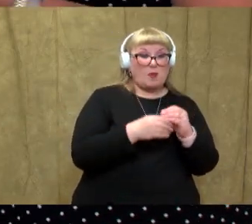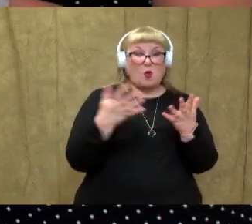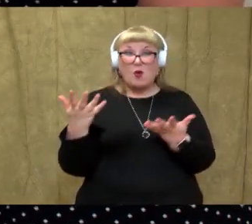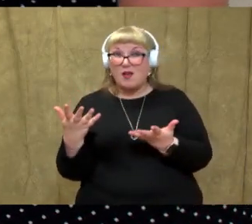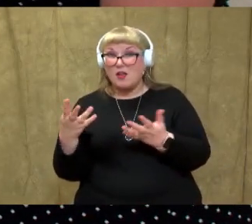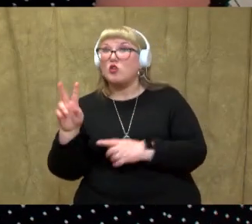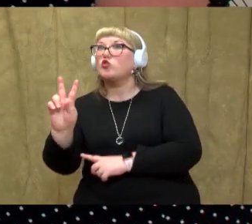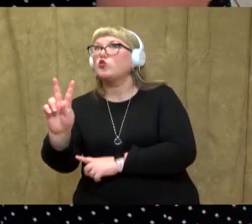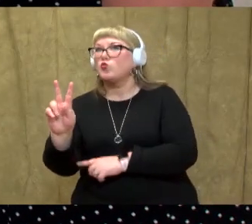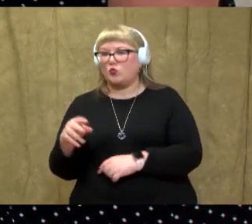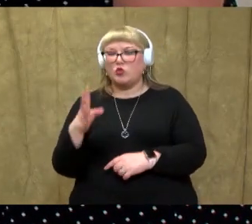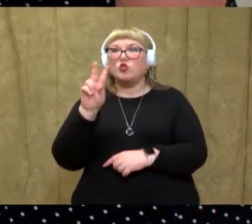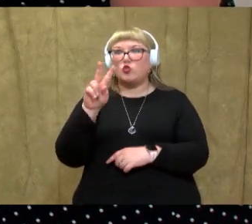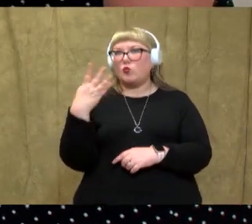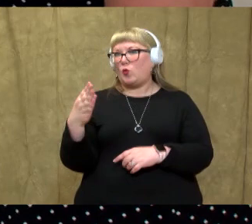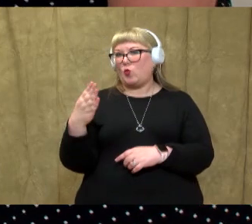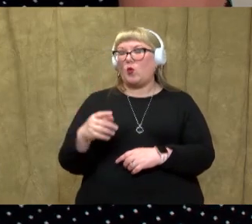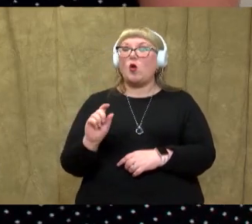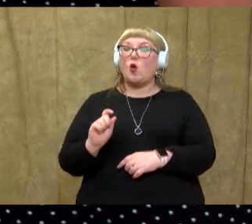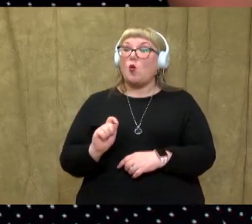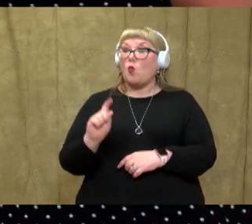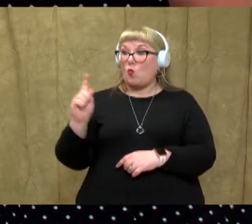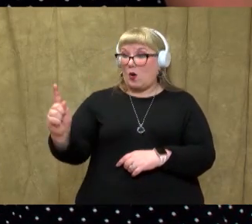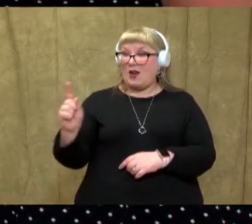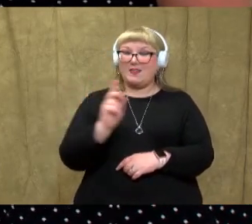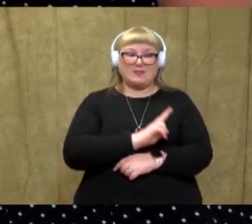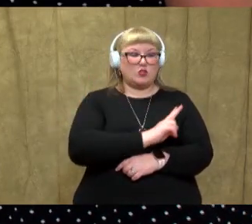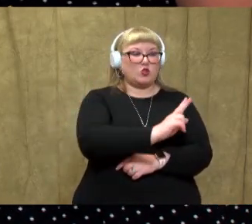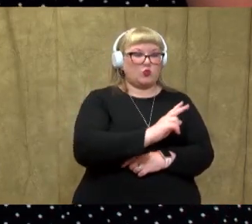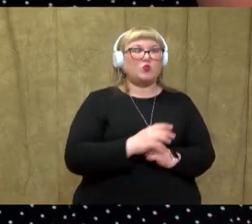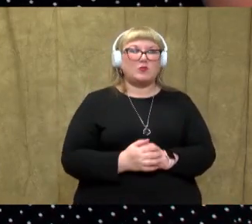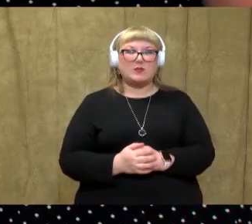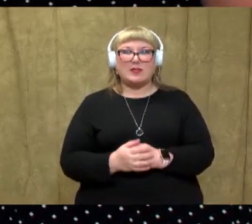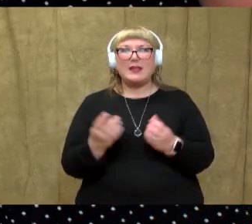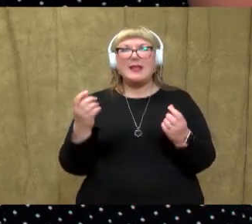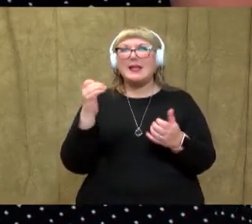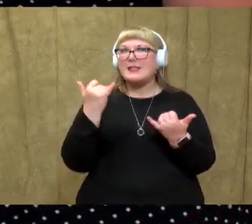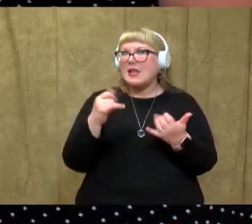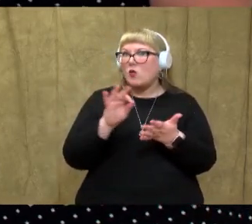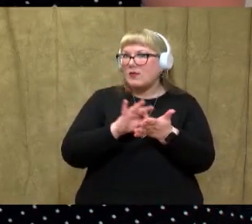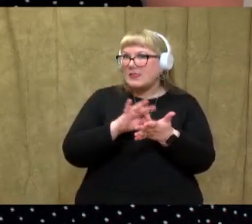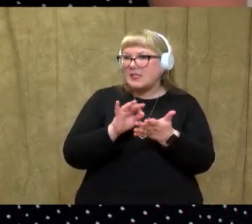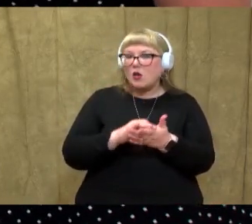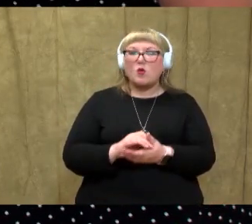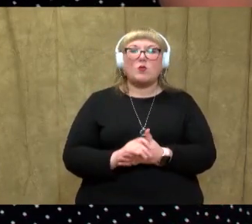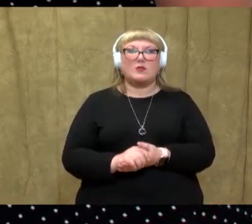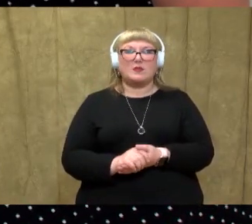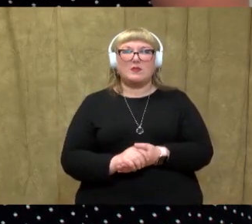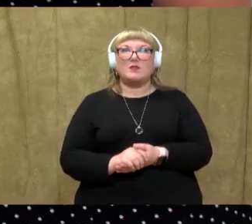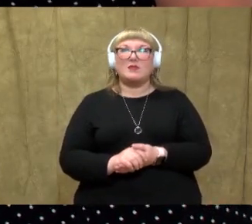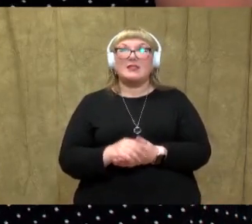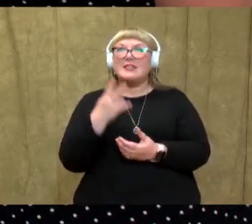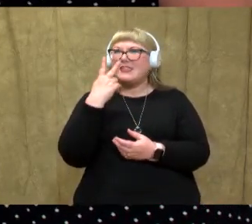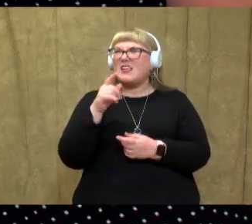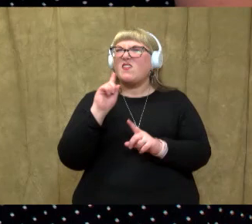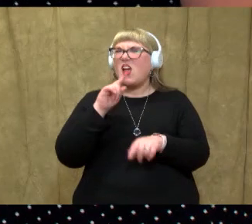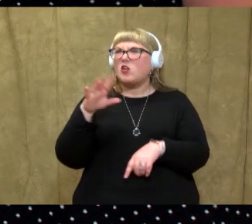2 blue dots. 1, 2. Now let's count our dots up and see if we get